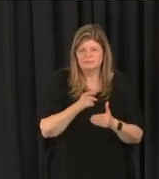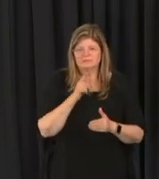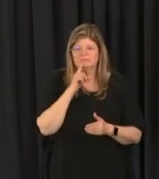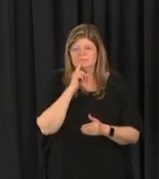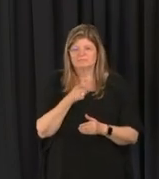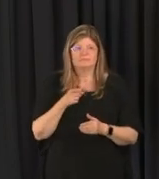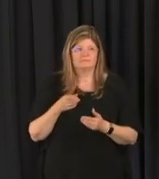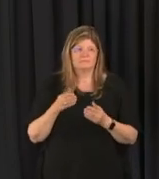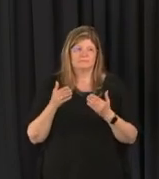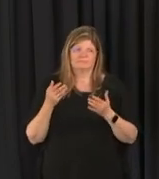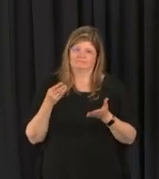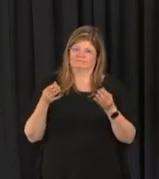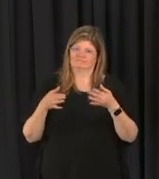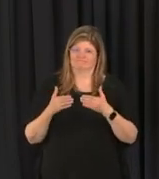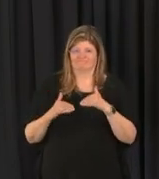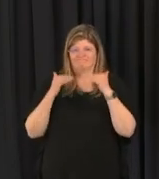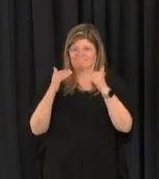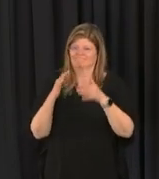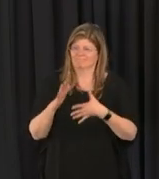us here in the district.